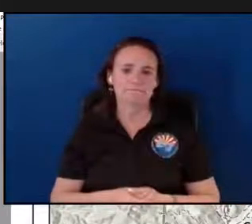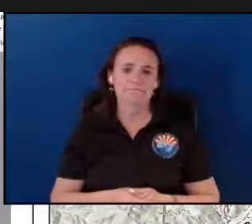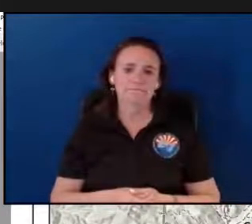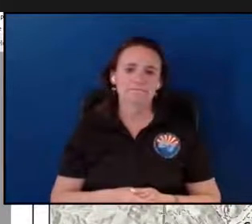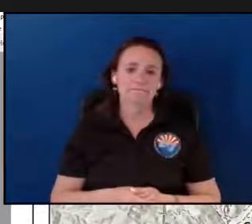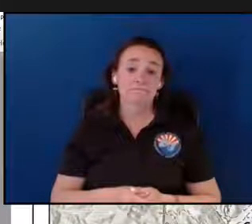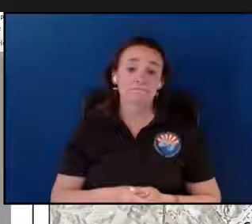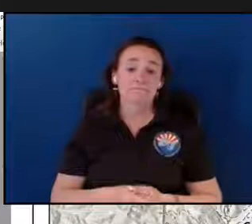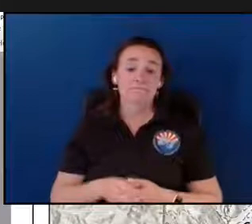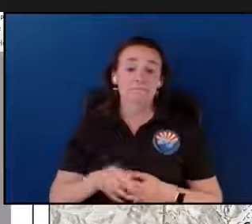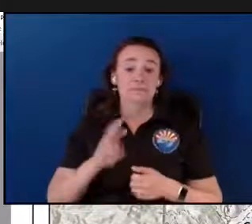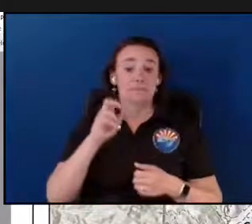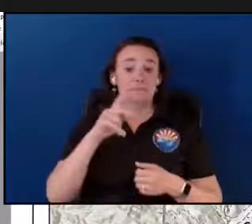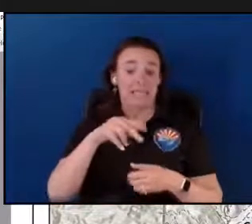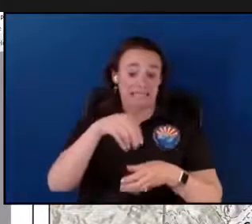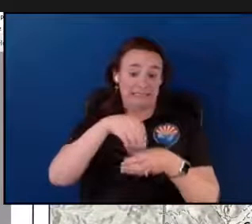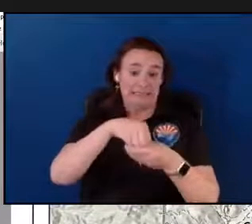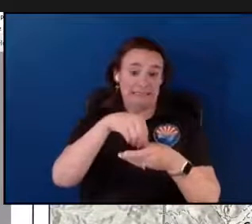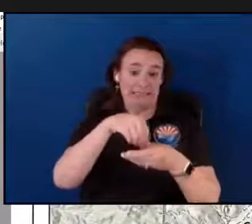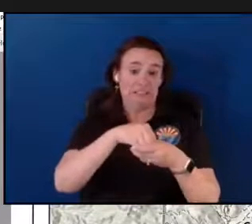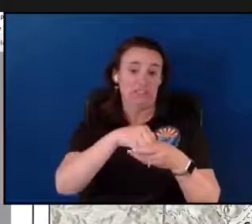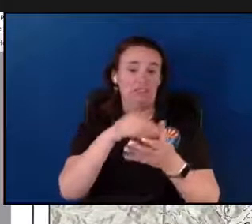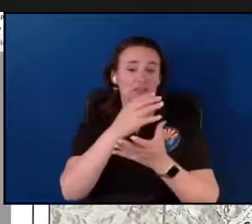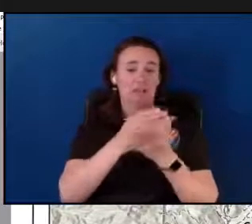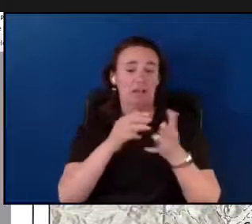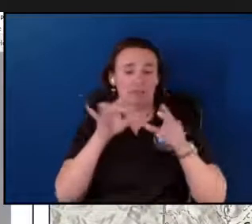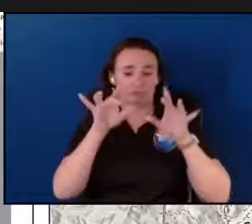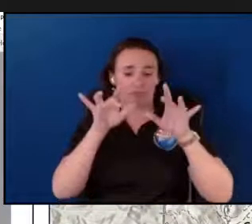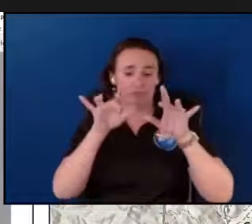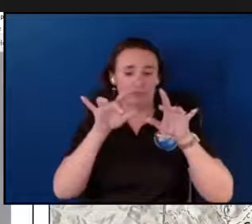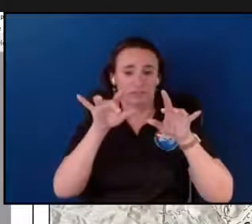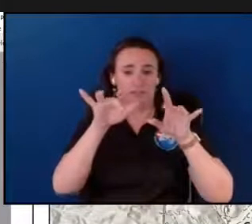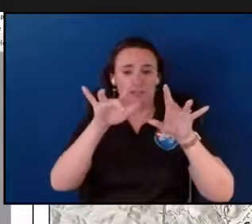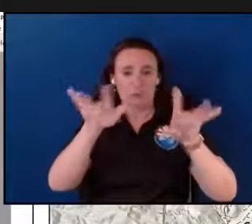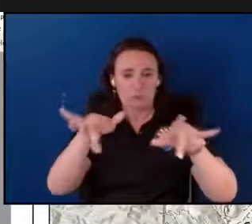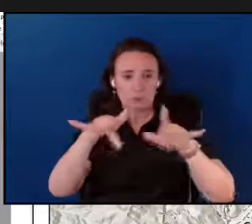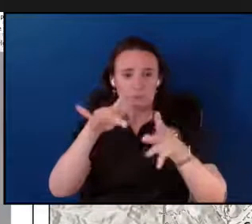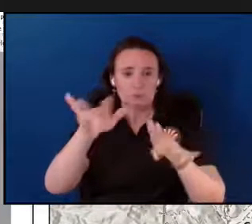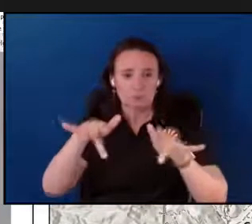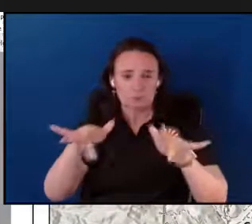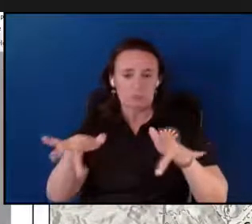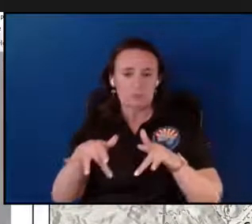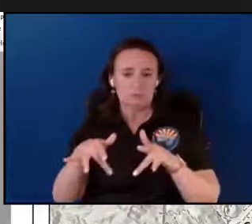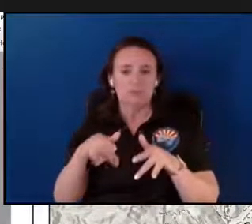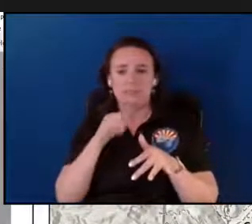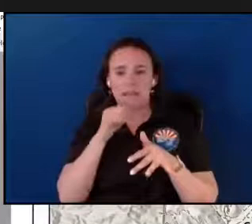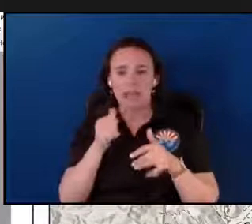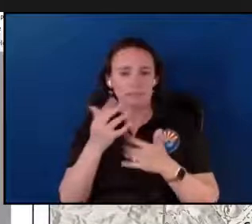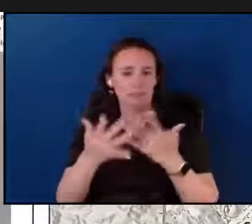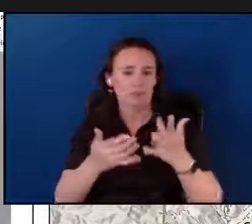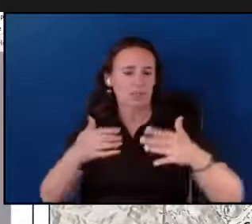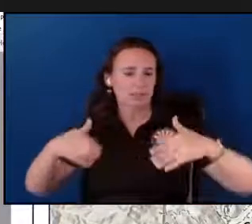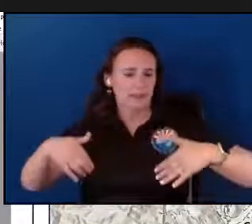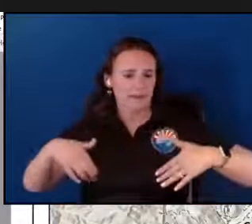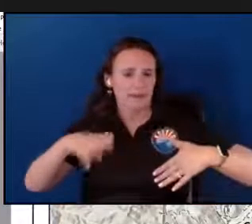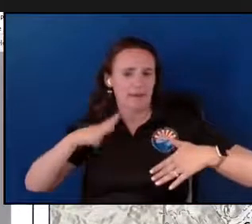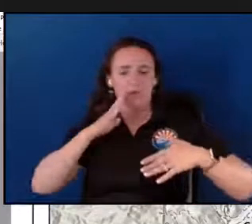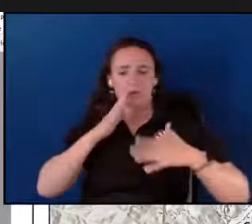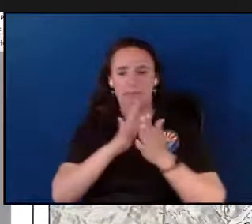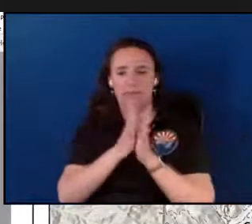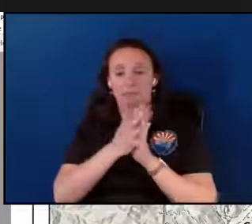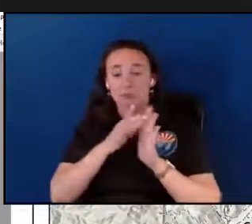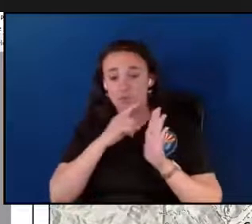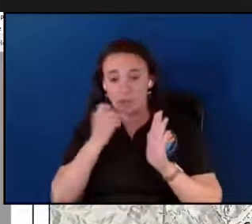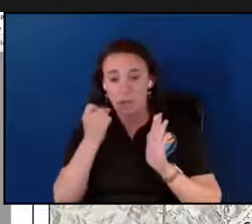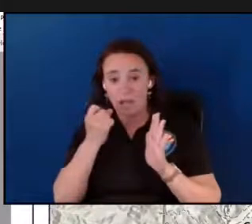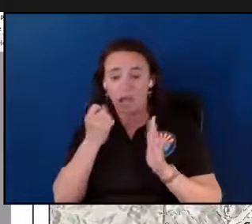interior has a lot of unburned pockets of fuel. Those are starting to dry out, and those will become more active tomorrow. Don't think